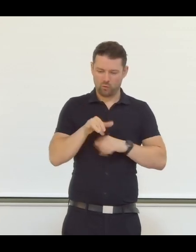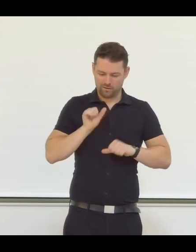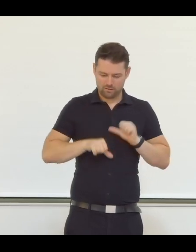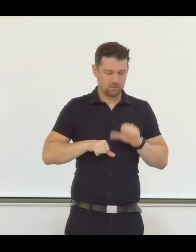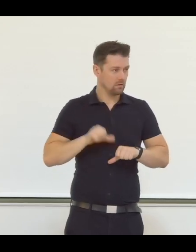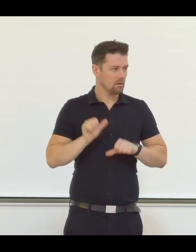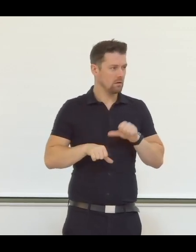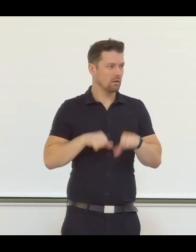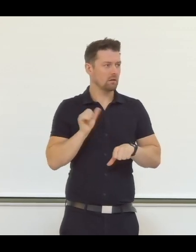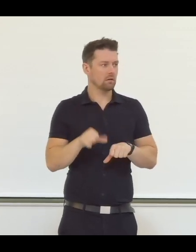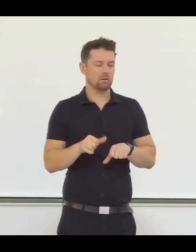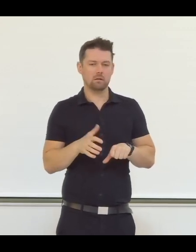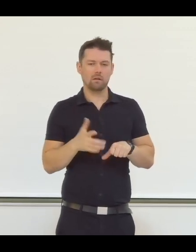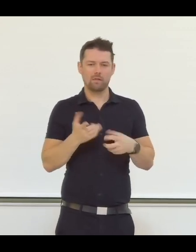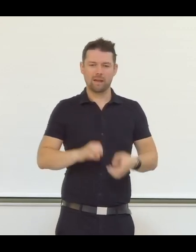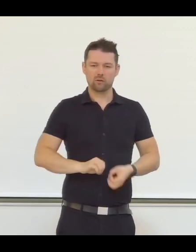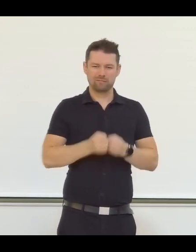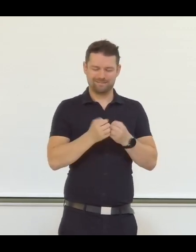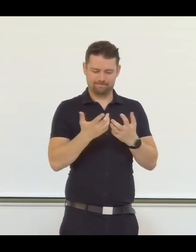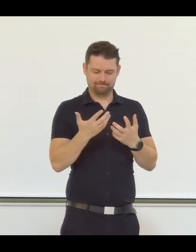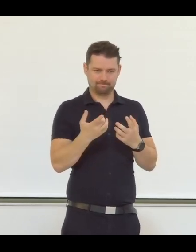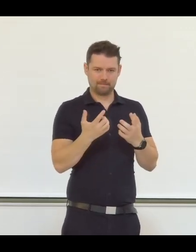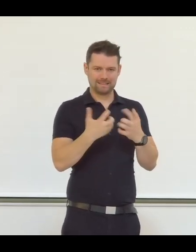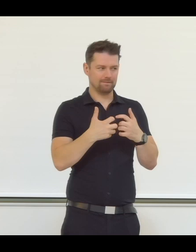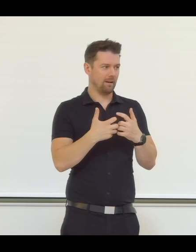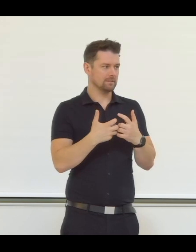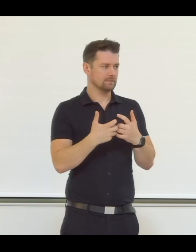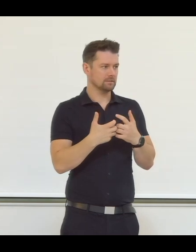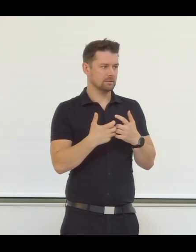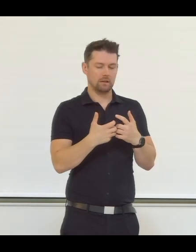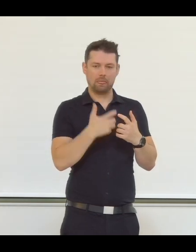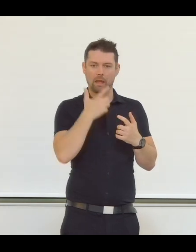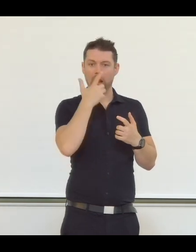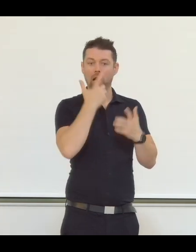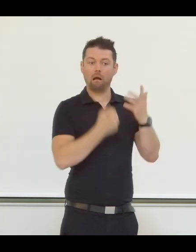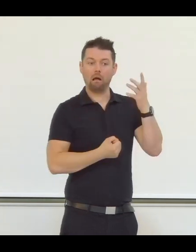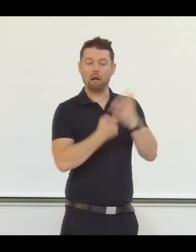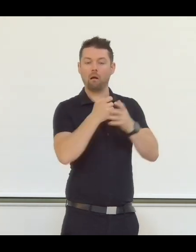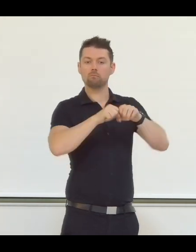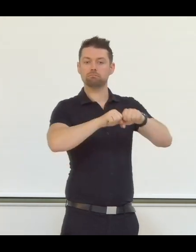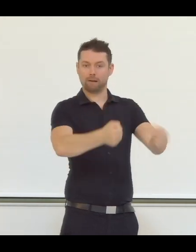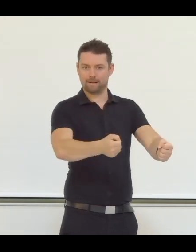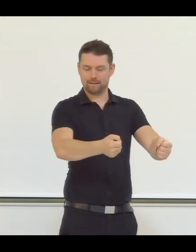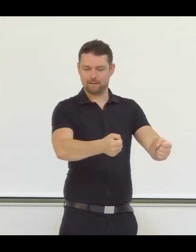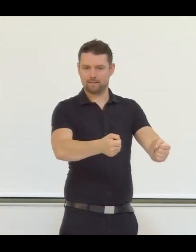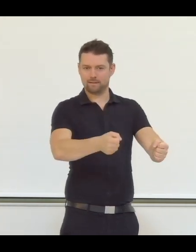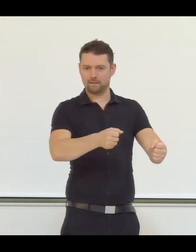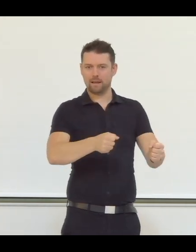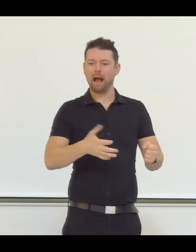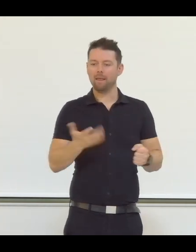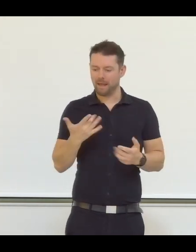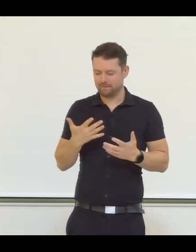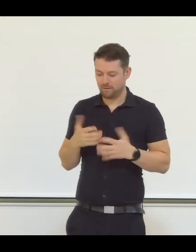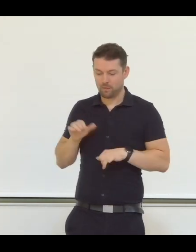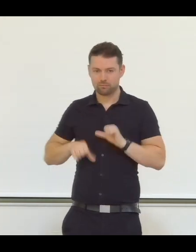there. So we had a device like a scoop, break accidentally, and then did the entire kind of procedure